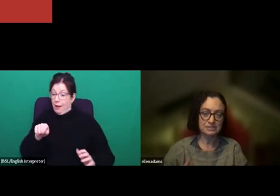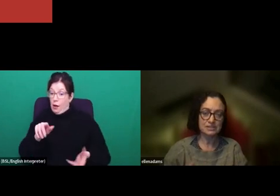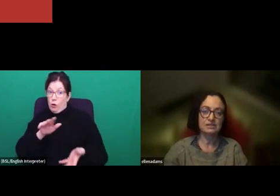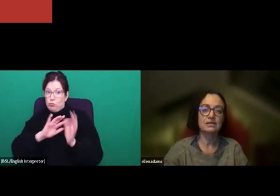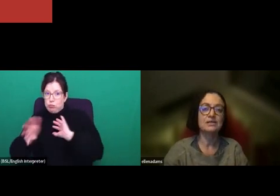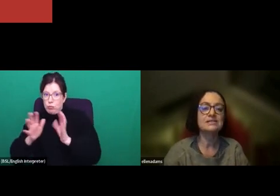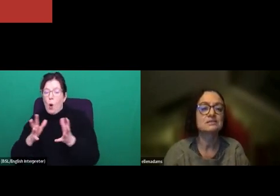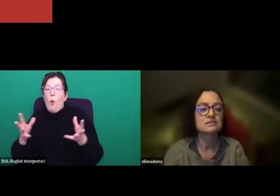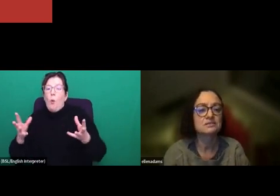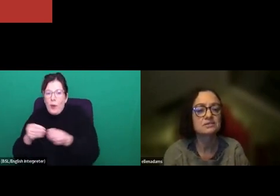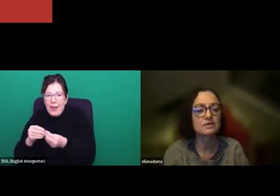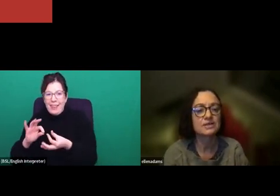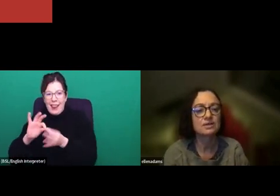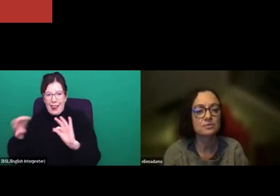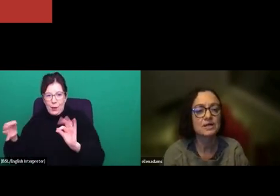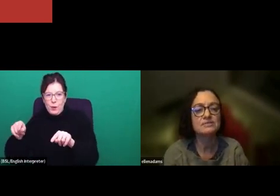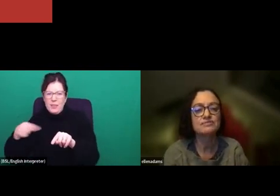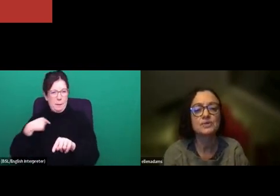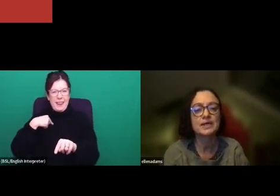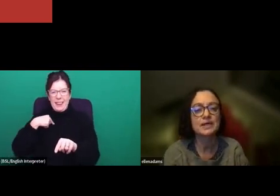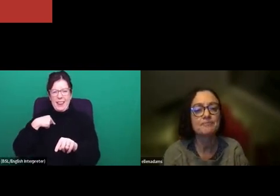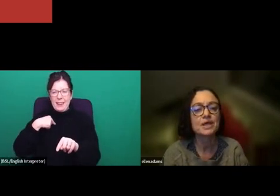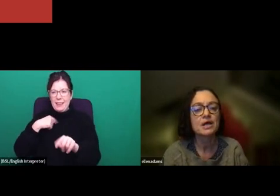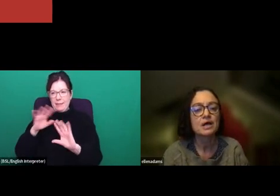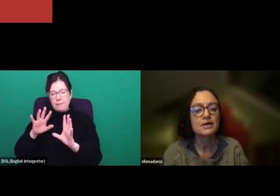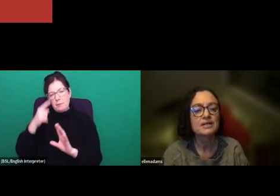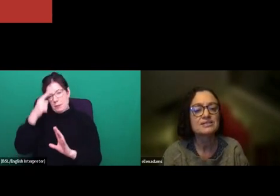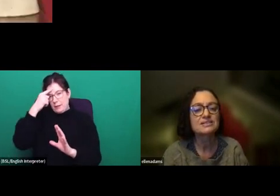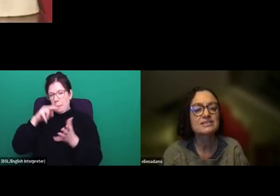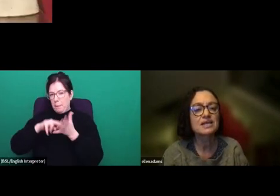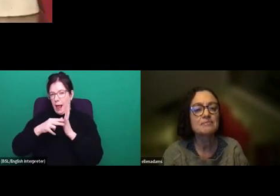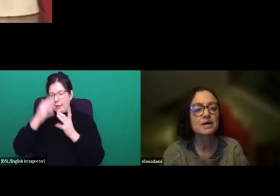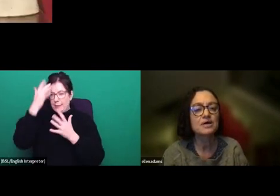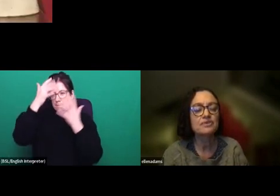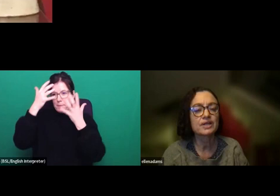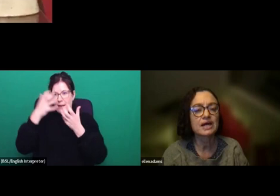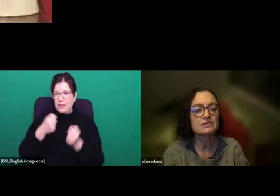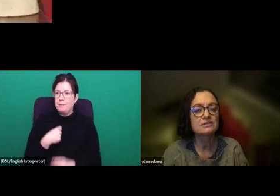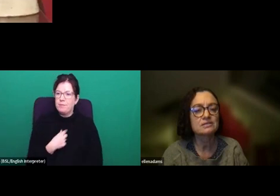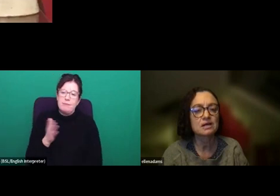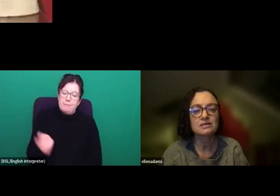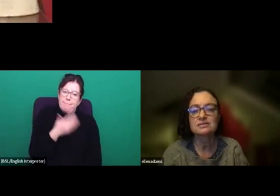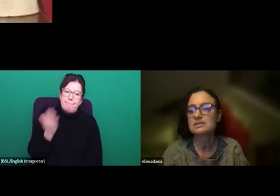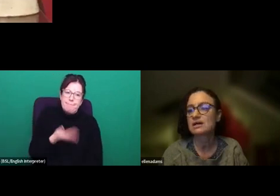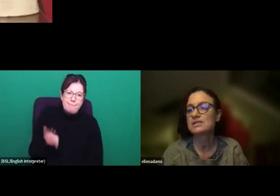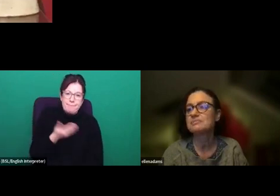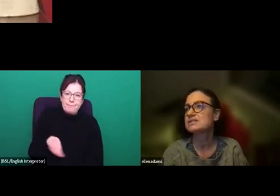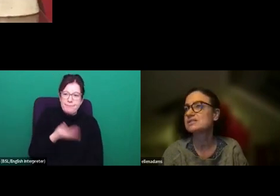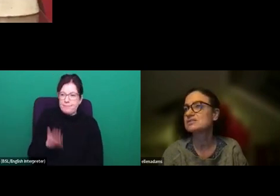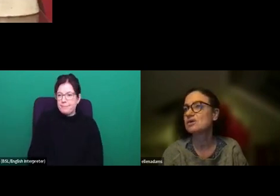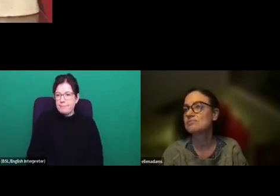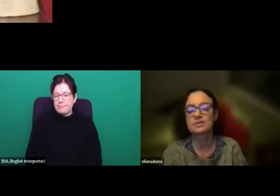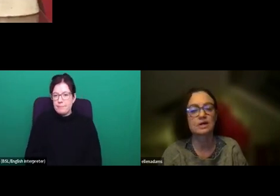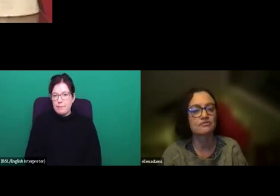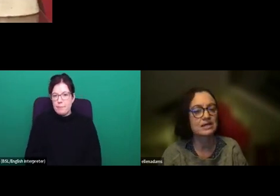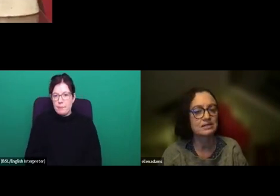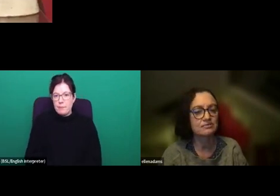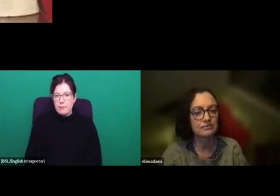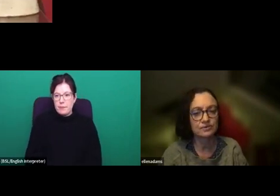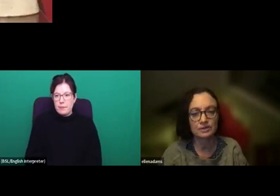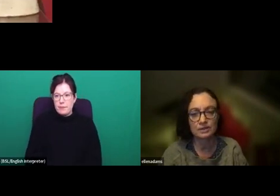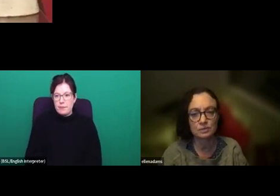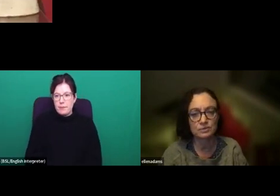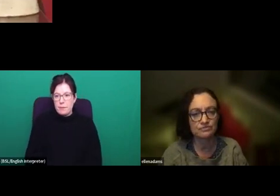in that particular instance. So there's other ways of doing it. I'm going to skip over that slide because it's not